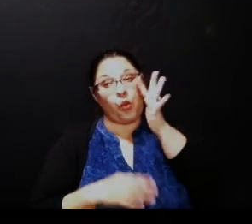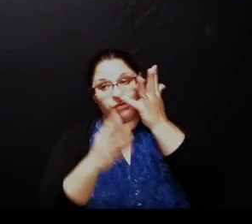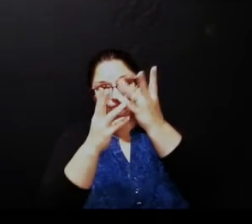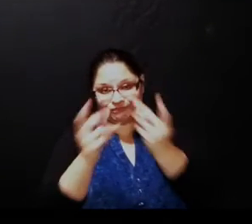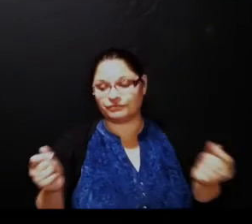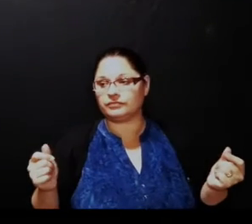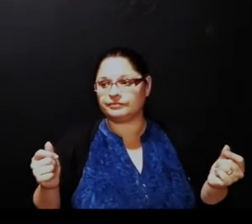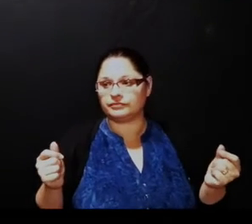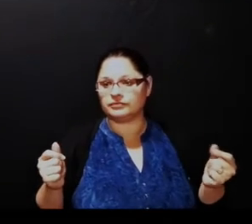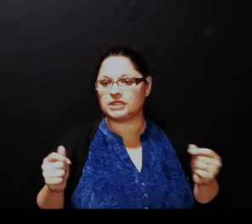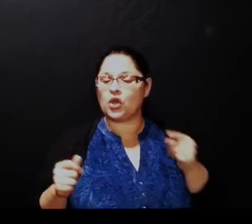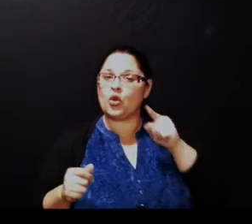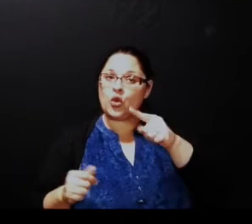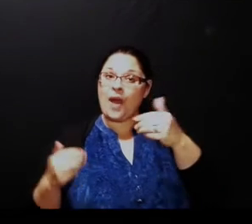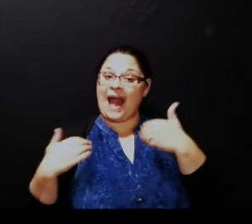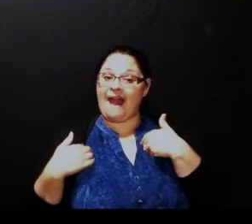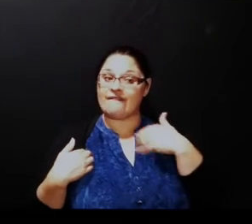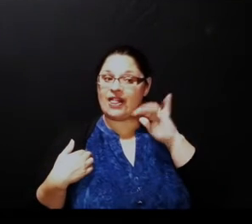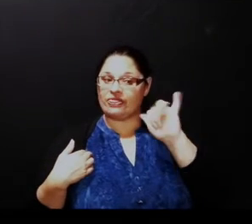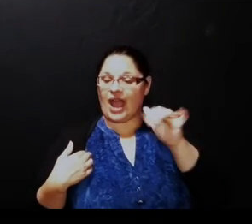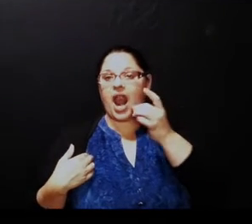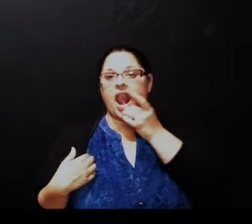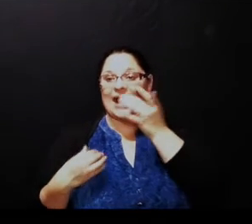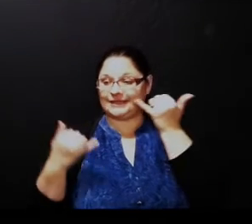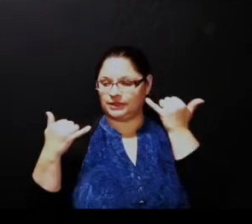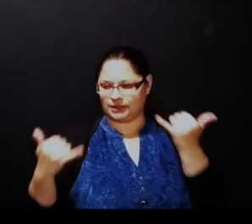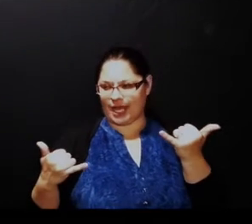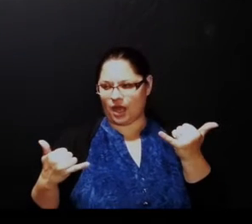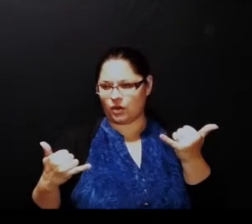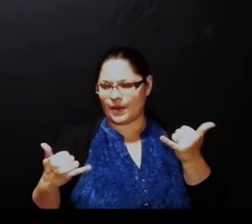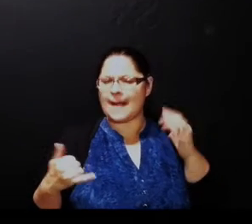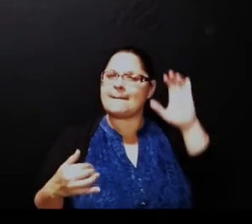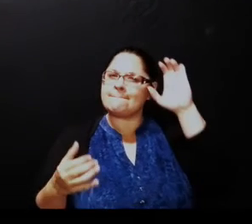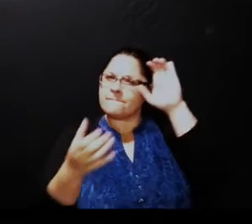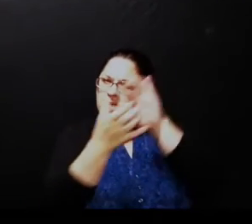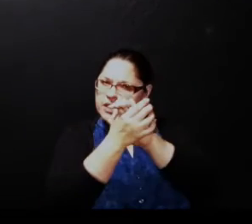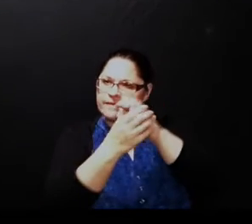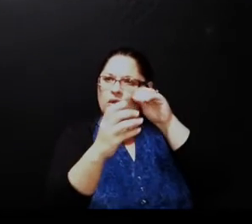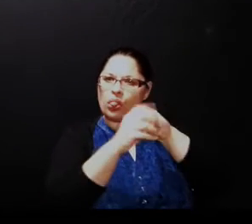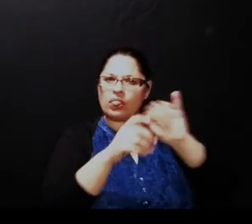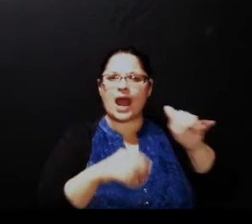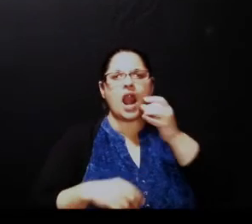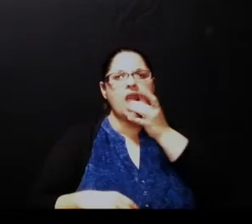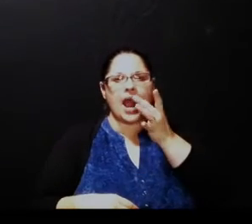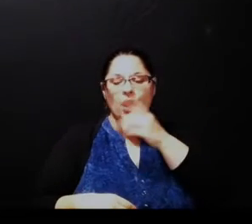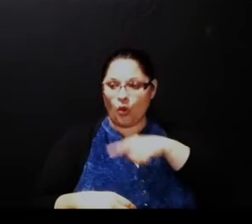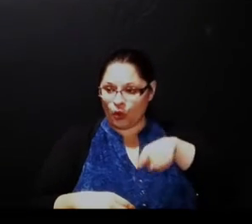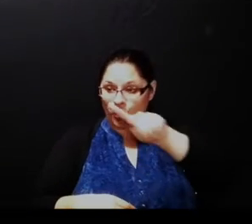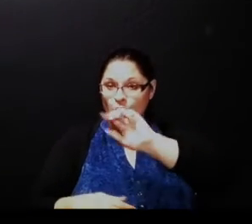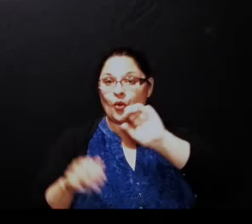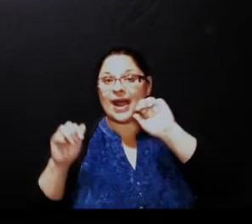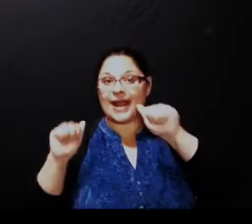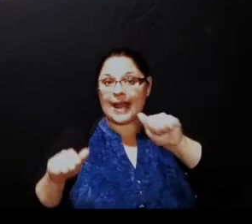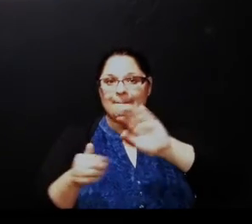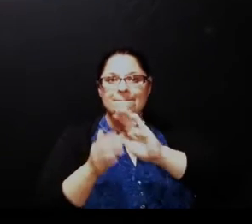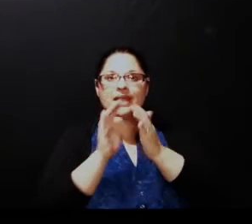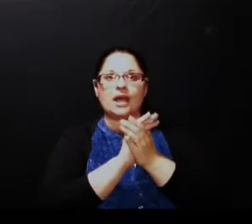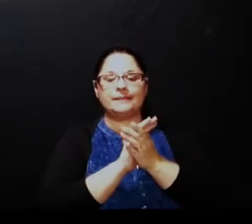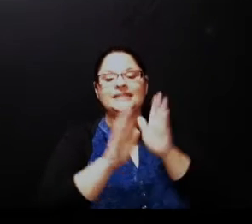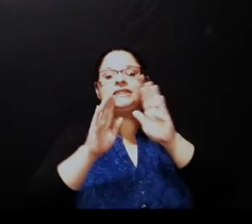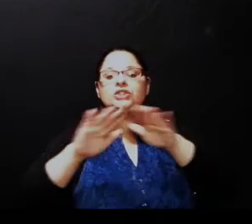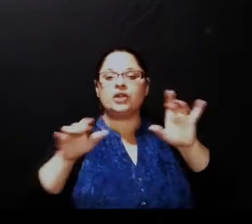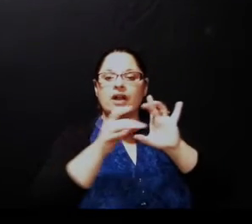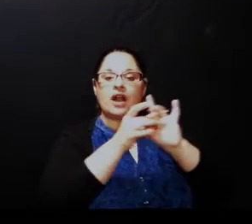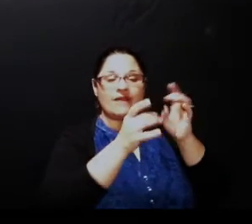in the light, that ye may be the children of light. These things spake Jesus and departed, and did hide